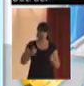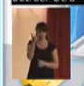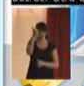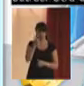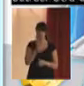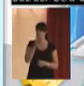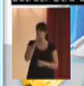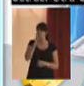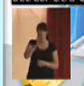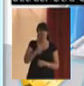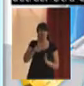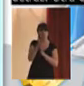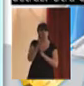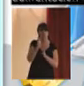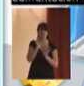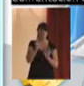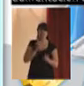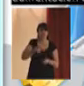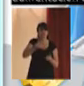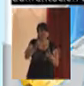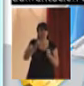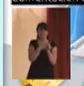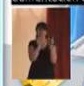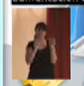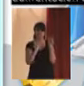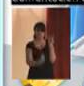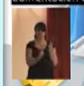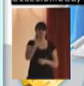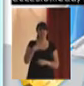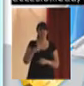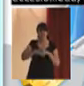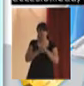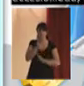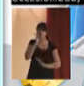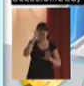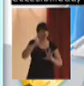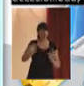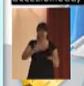of this. And another question that we propose is a semantic assessment.